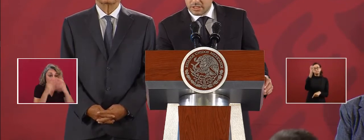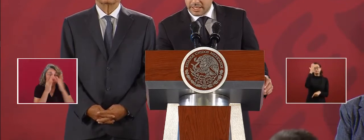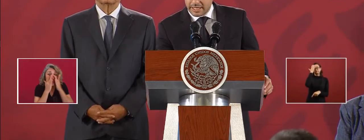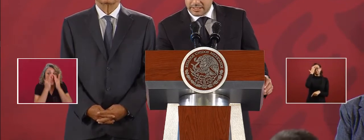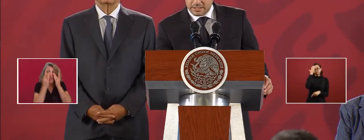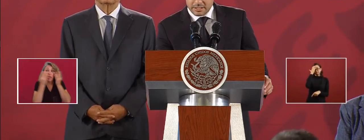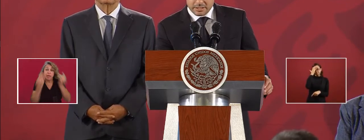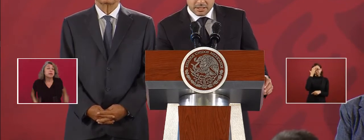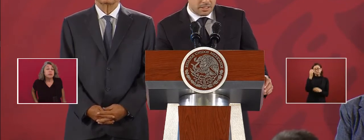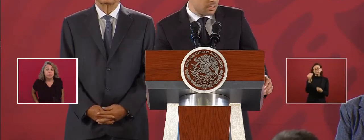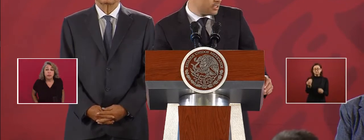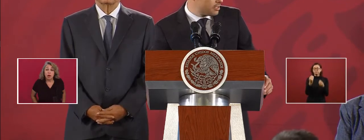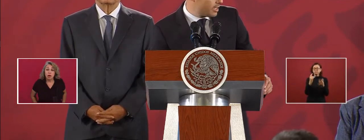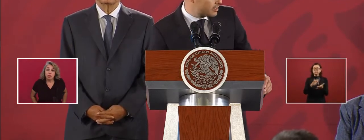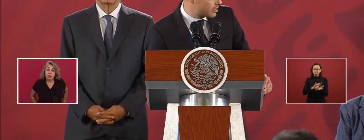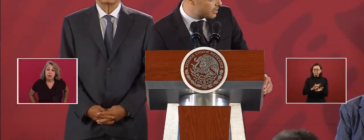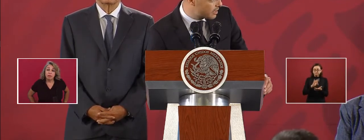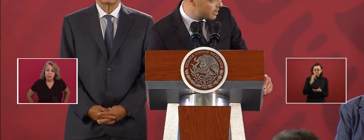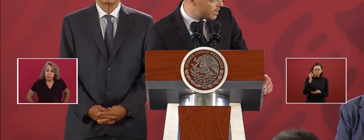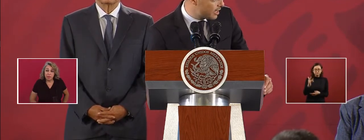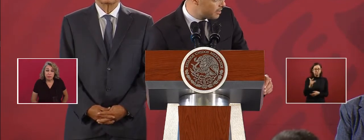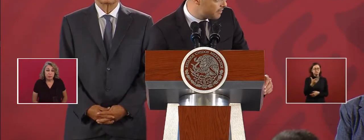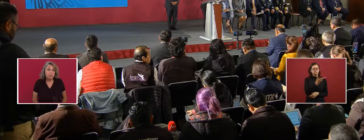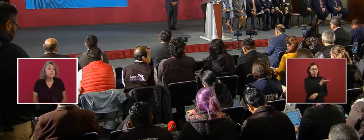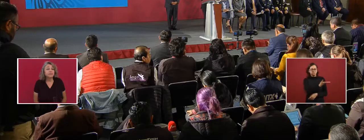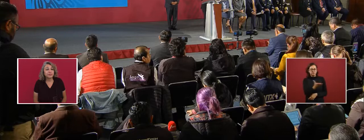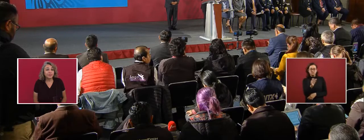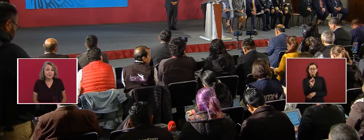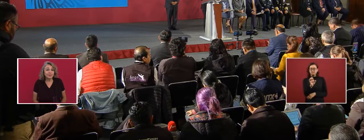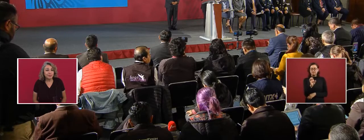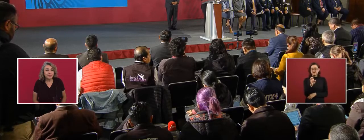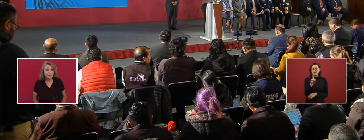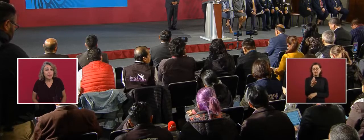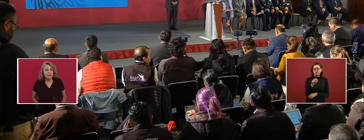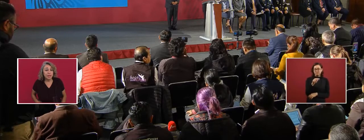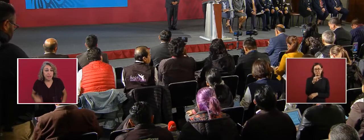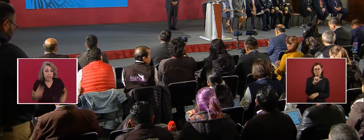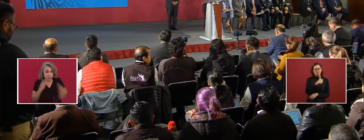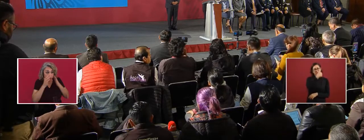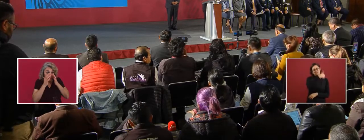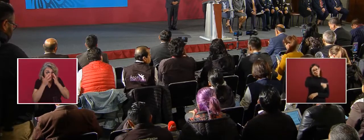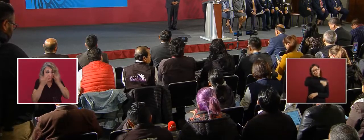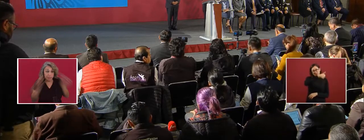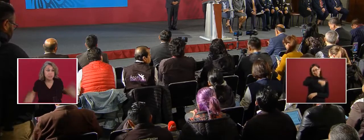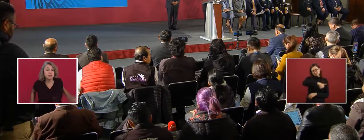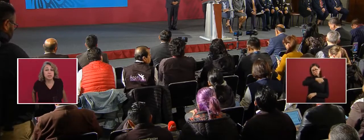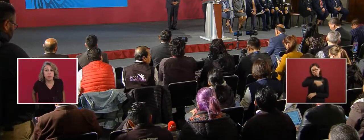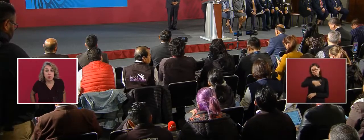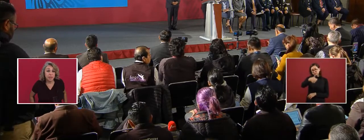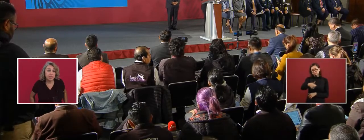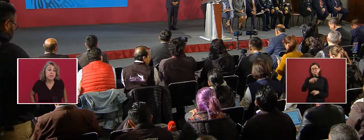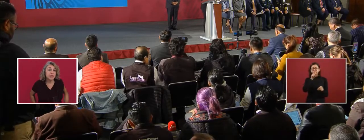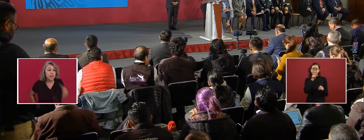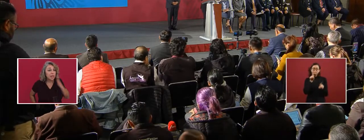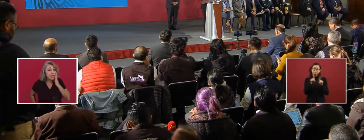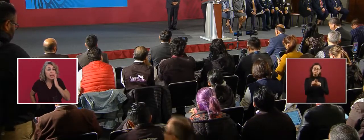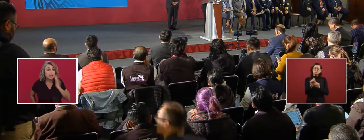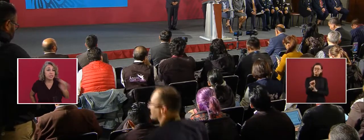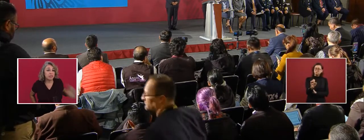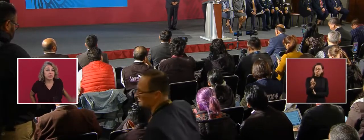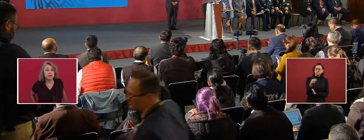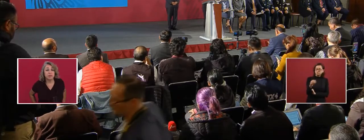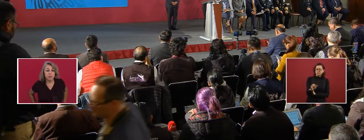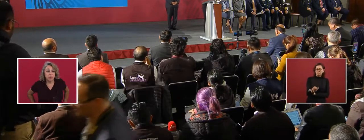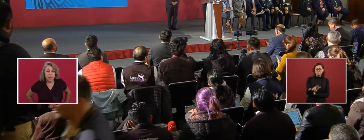and appreciate all of the people of the National Defense Department and